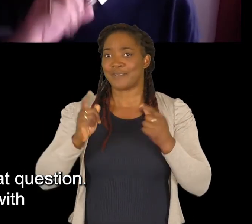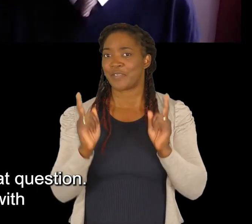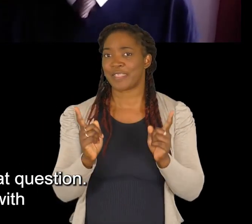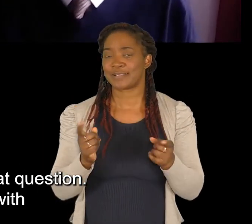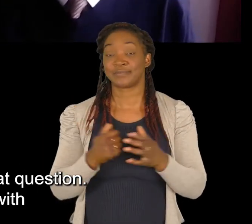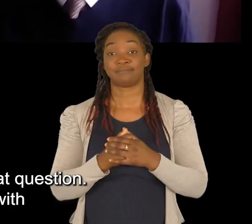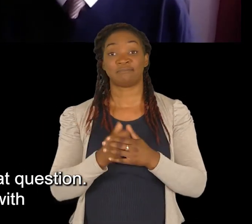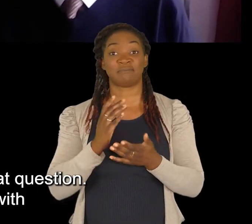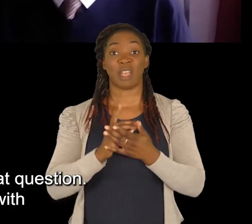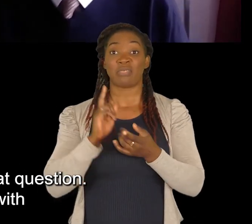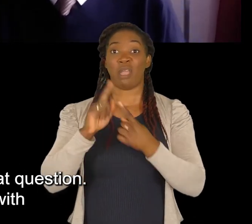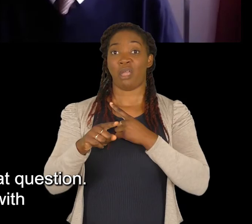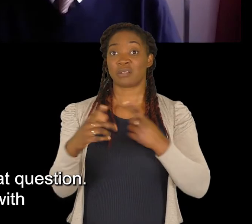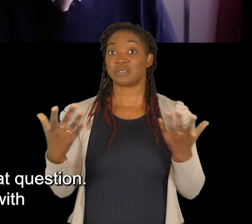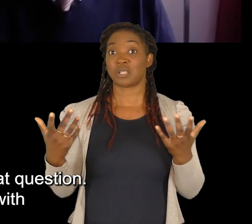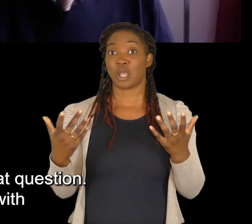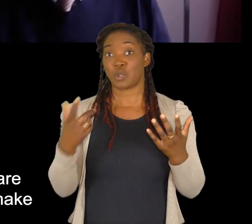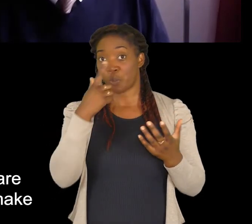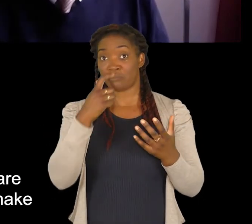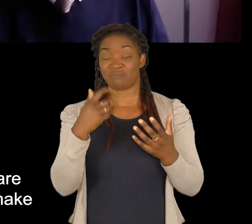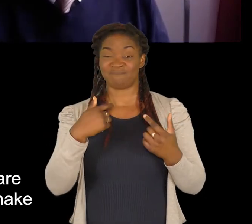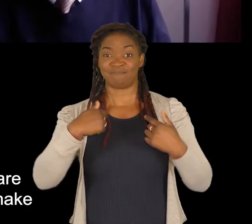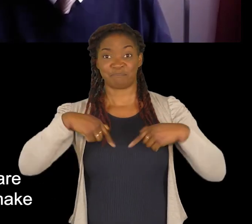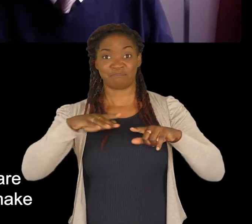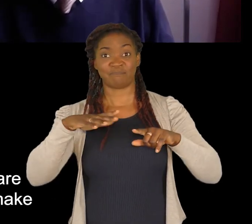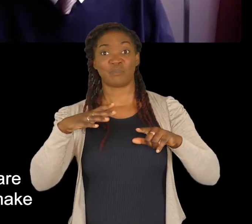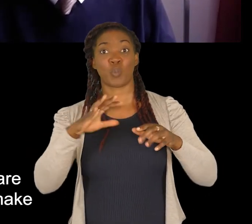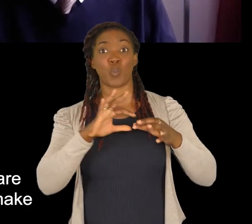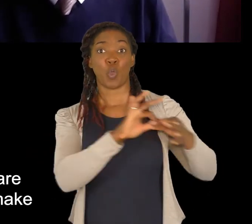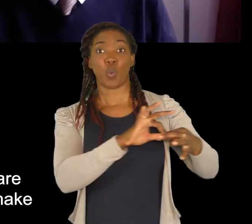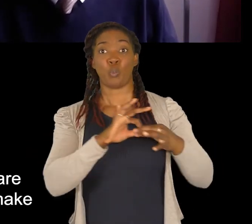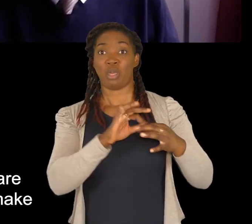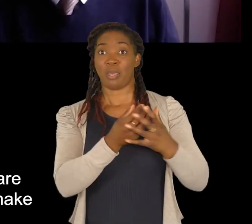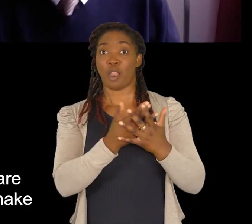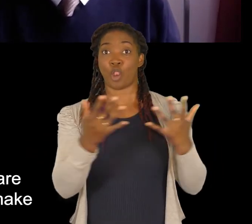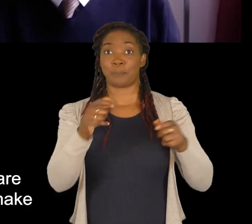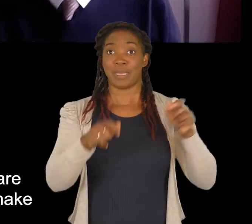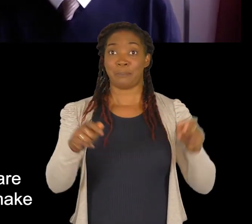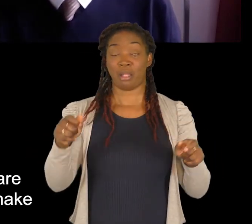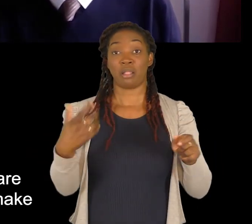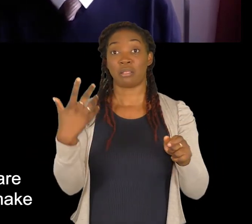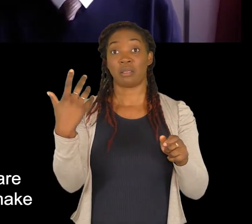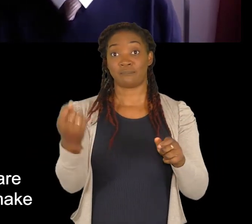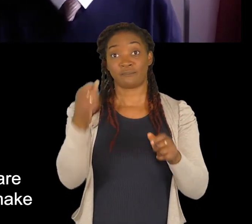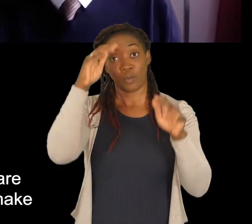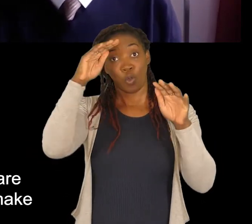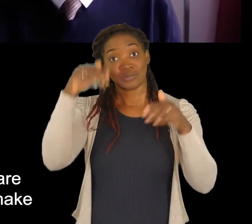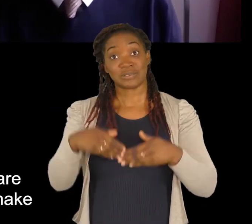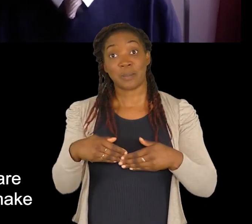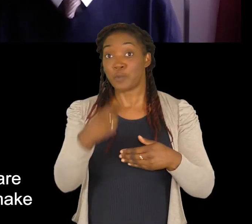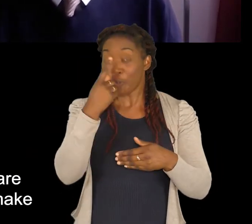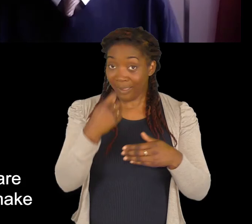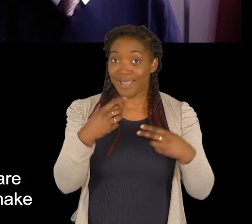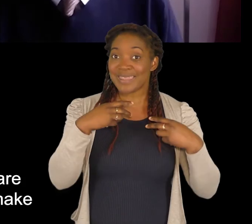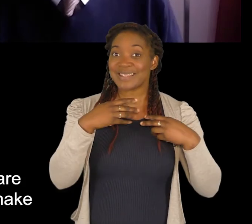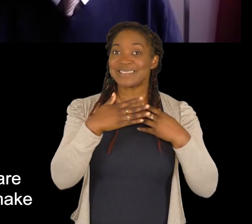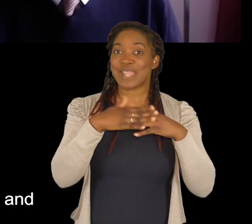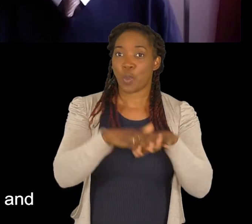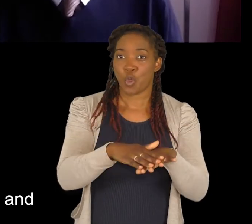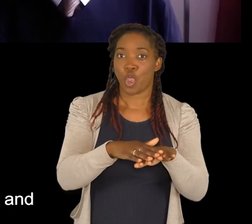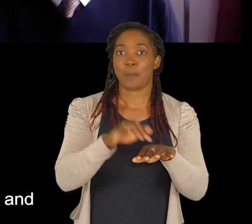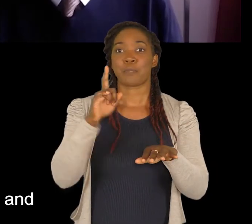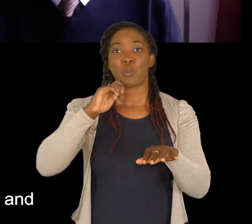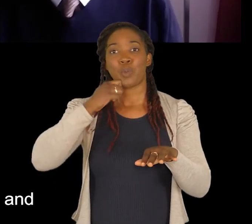question. The answer is absolutely. We've worked with a lot of people that have got autism, and there's still ways that you can network, but you just have to